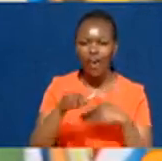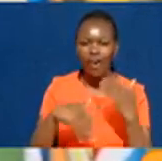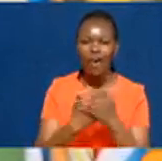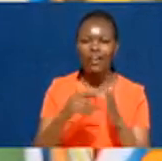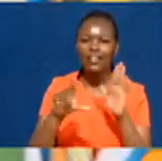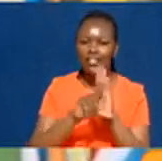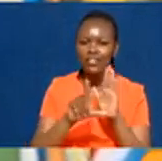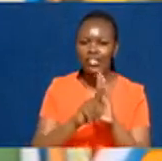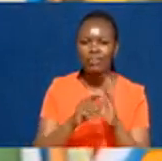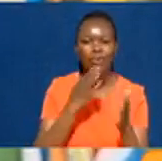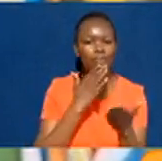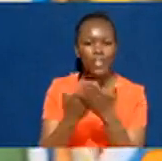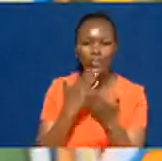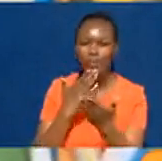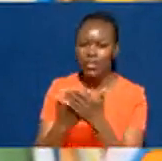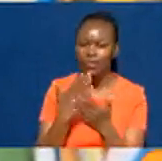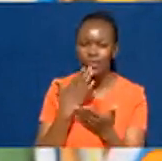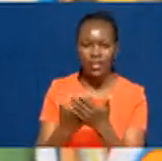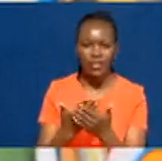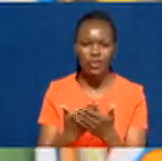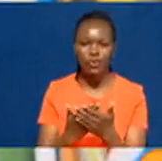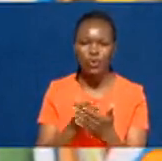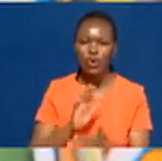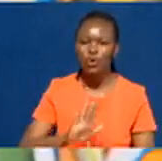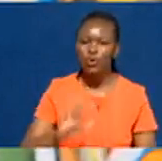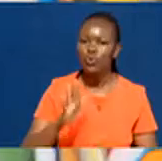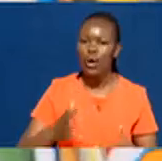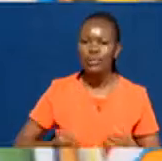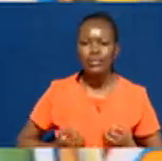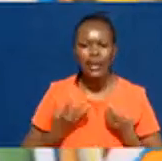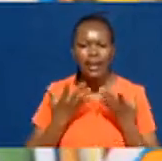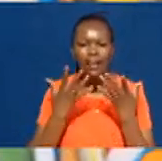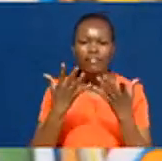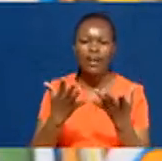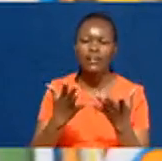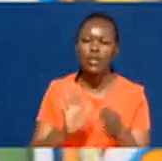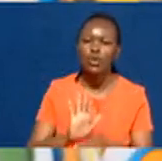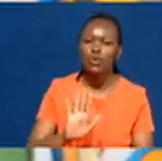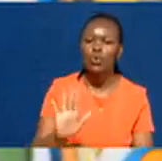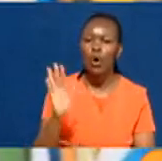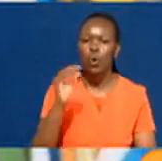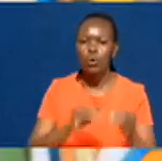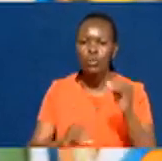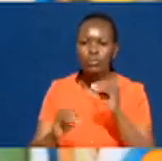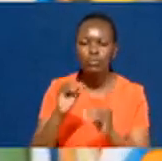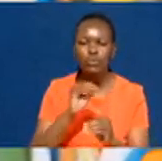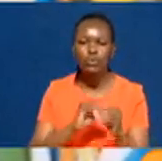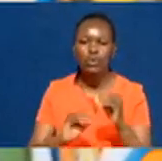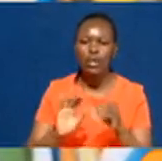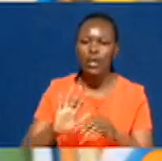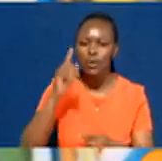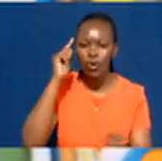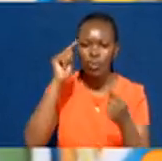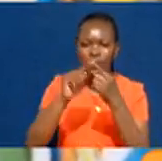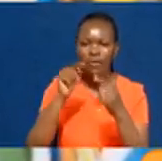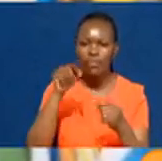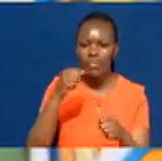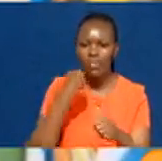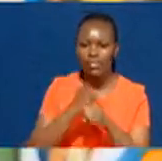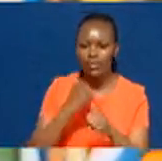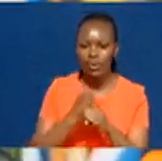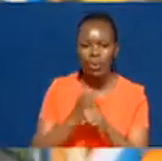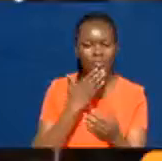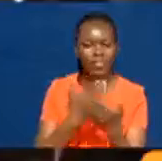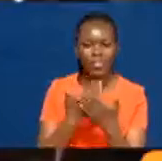Team your sacrifice, your contribution, and your commitment to this journey. Asante ni sana.